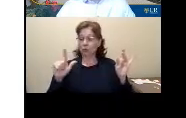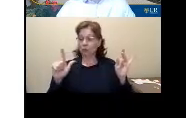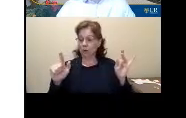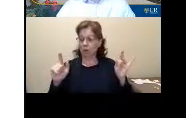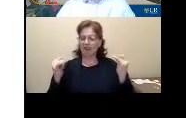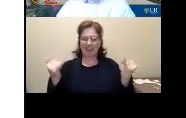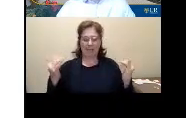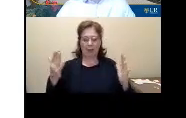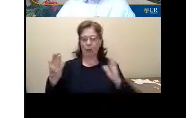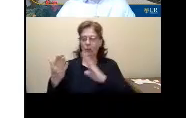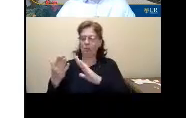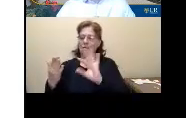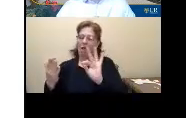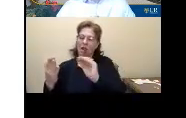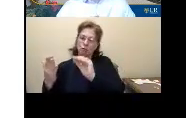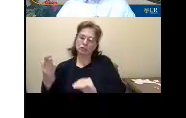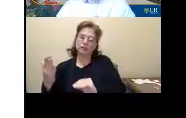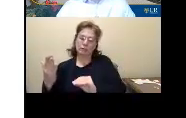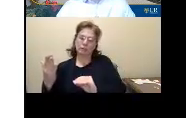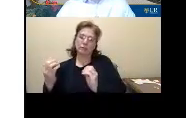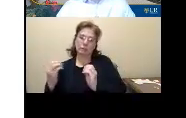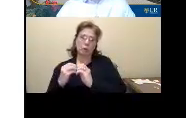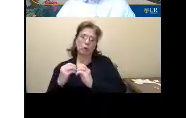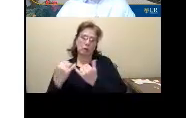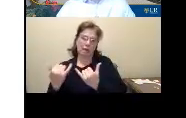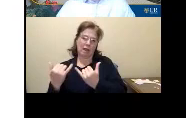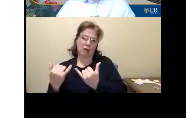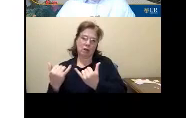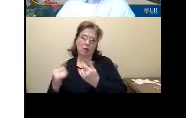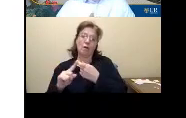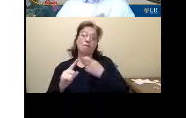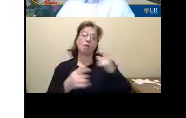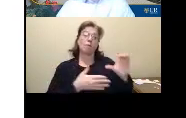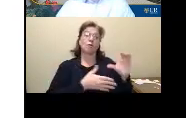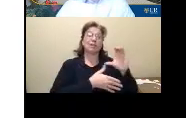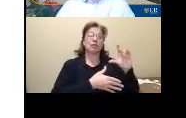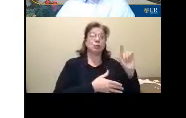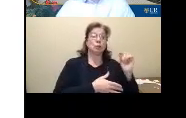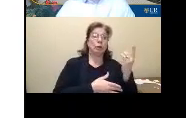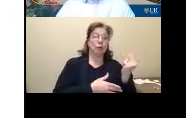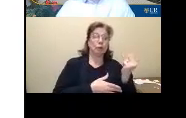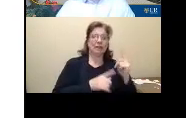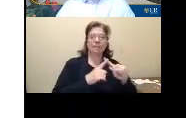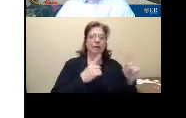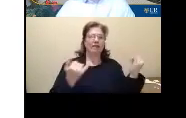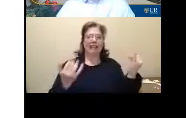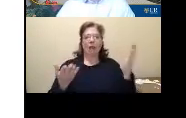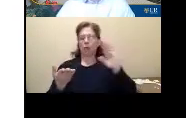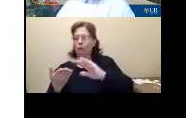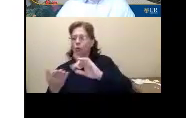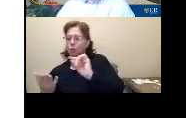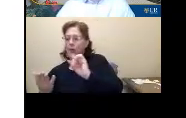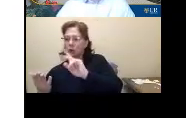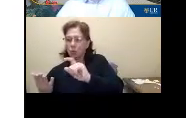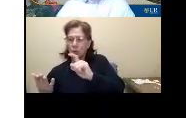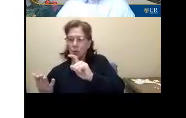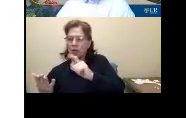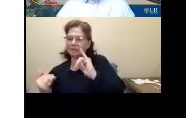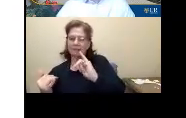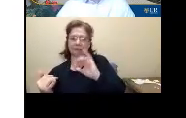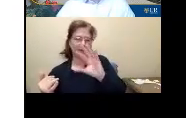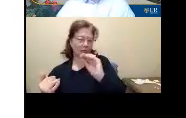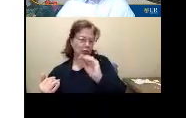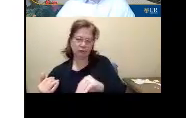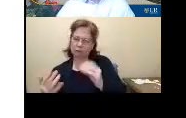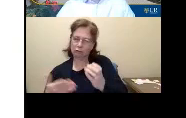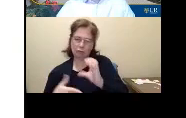like 9% now of the 2013 criteria, but we're back again to 5% of the 2021 criteria. So we're still